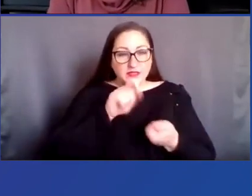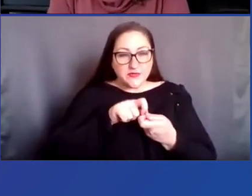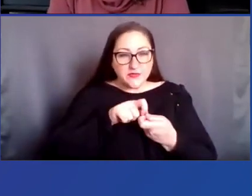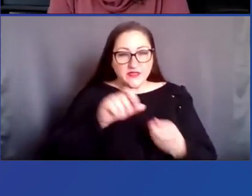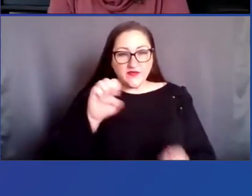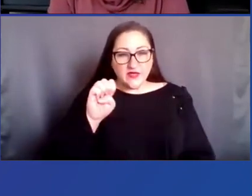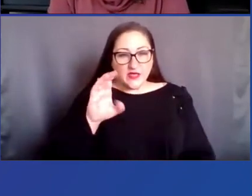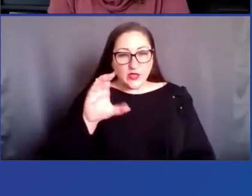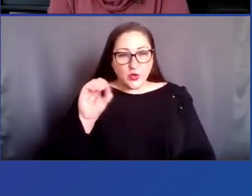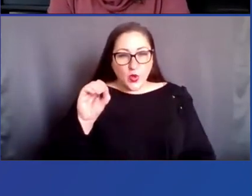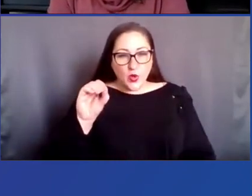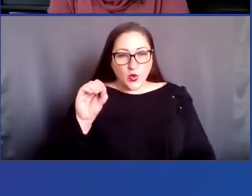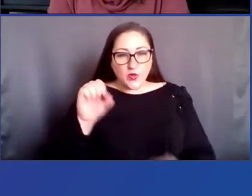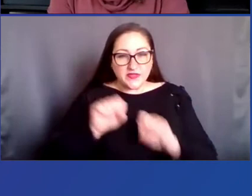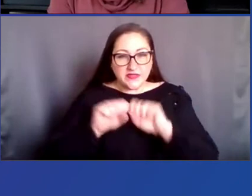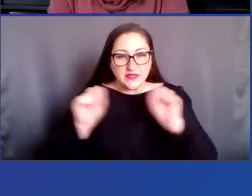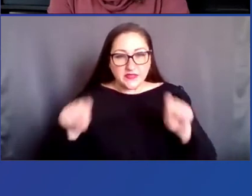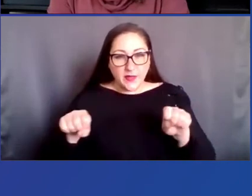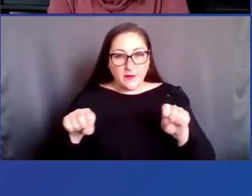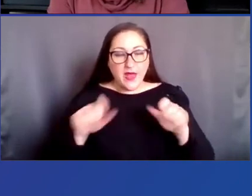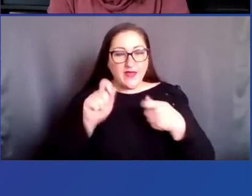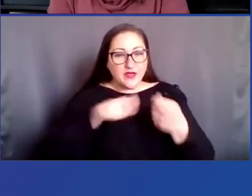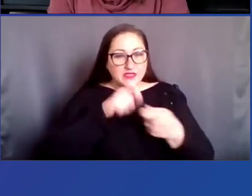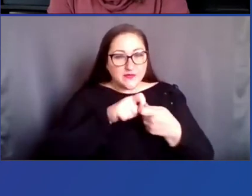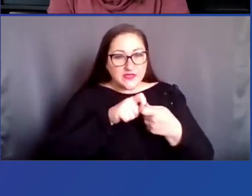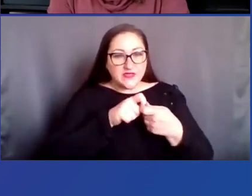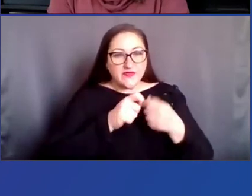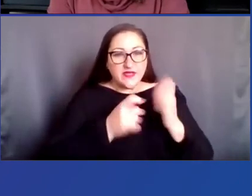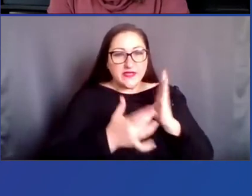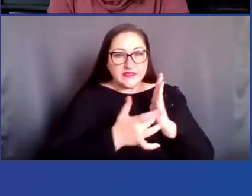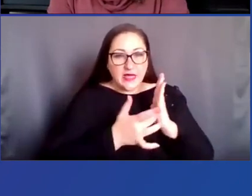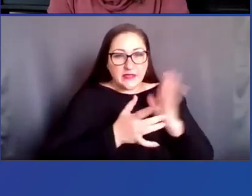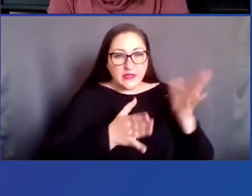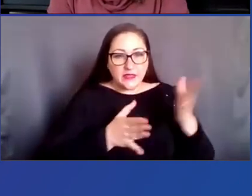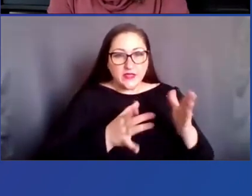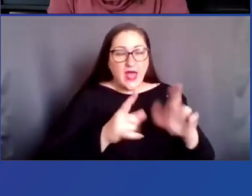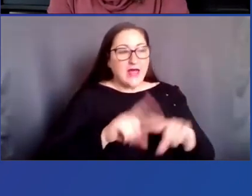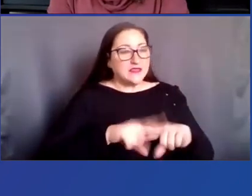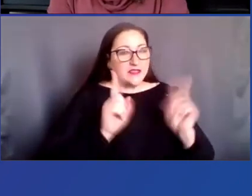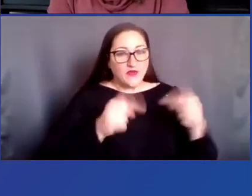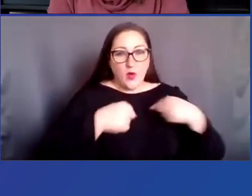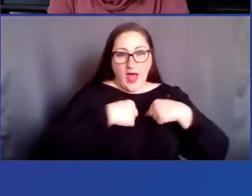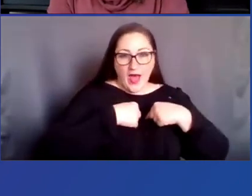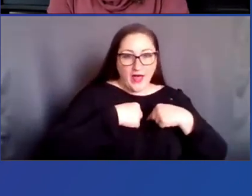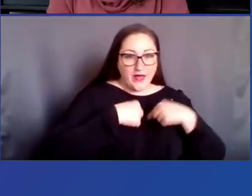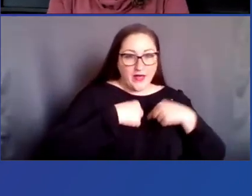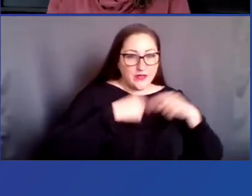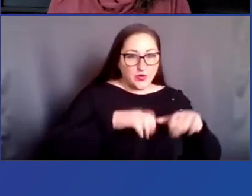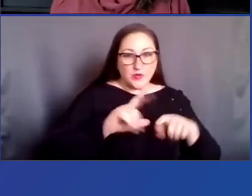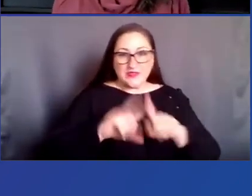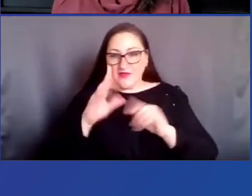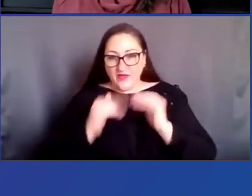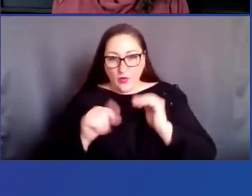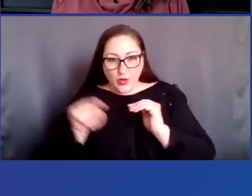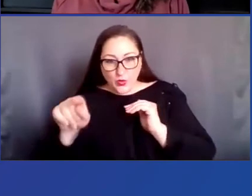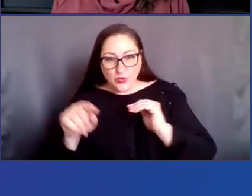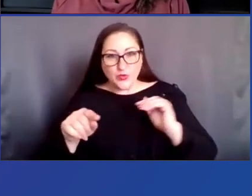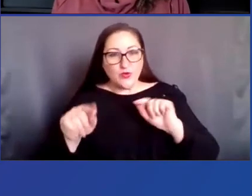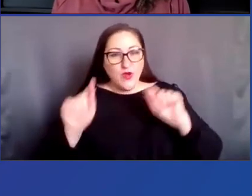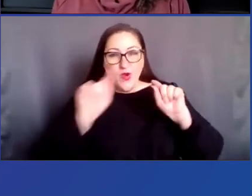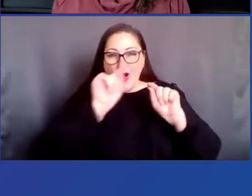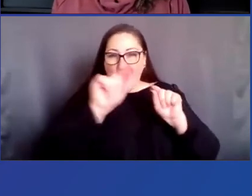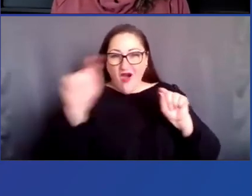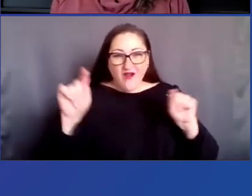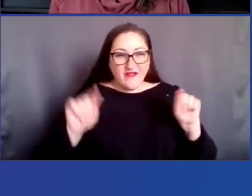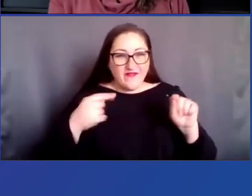that people need to take to be free. What I do can't be what you do, and what you do can't be what I do. It's just how it